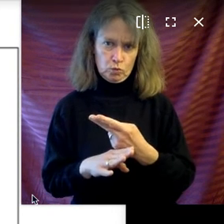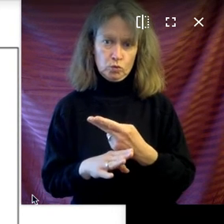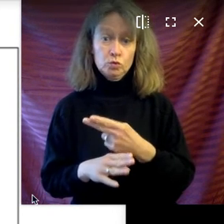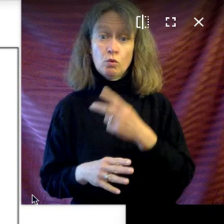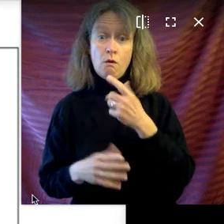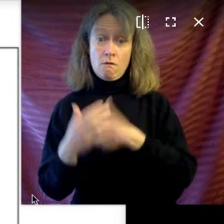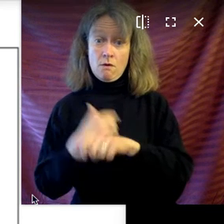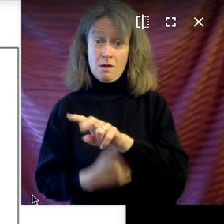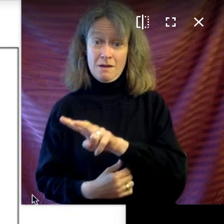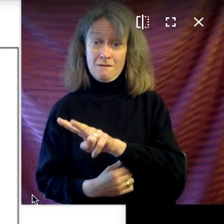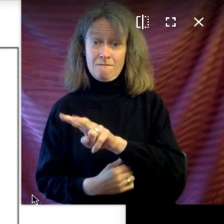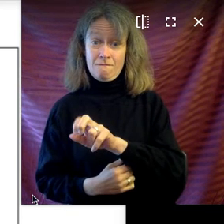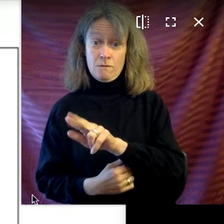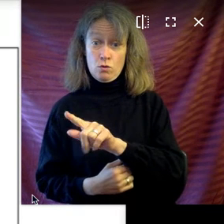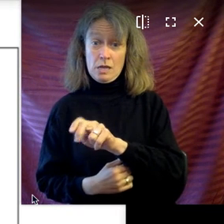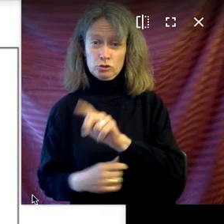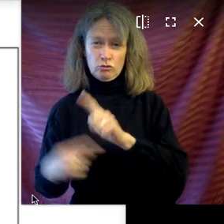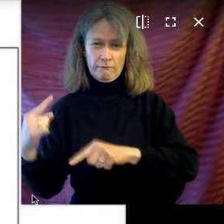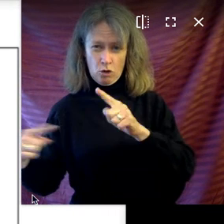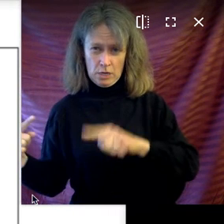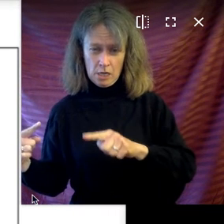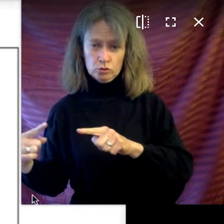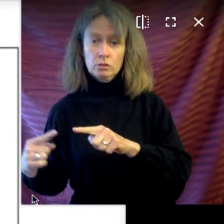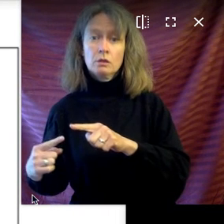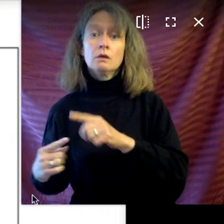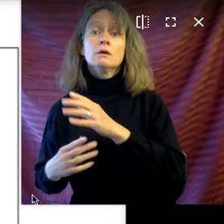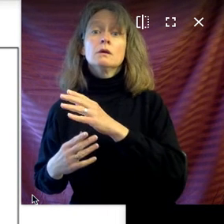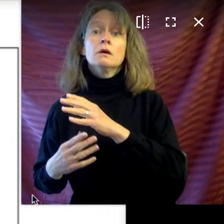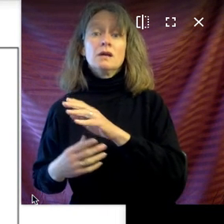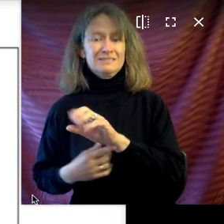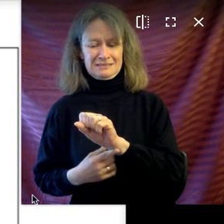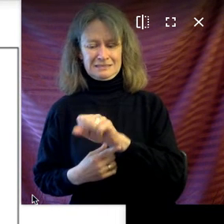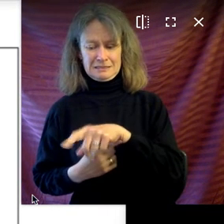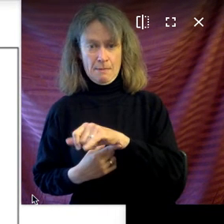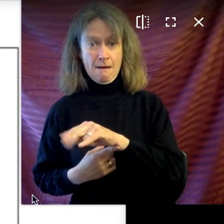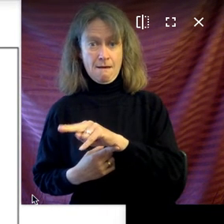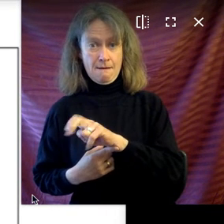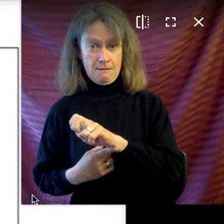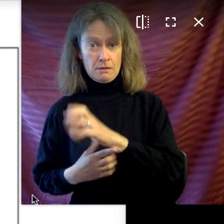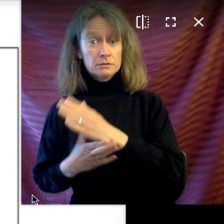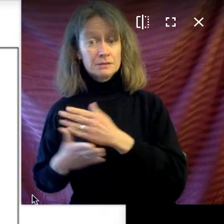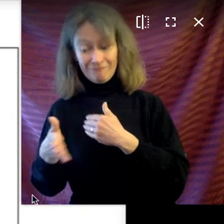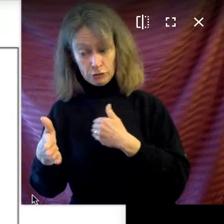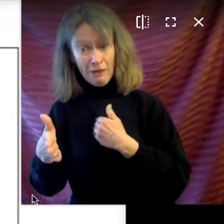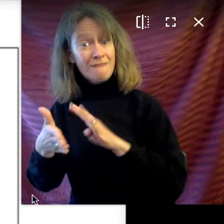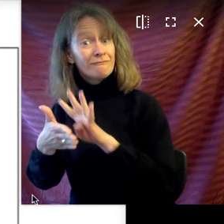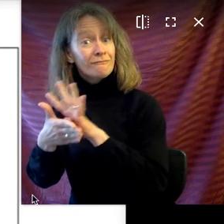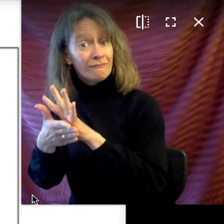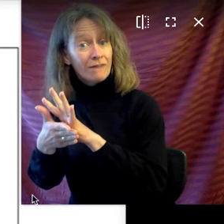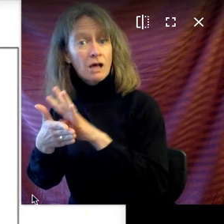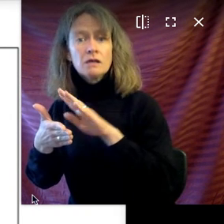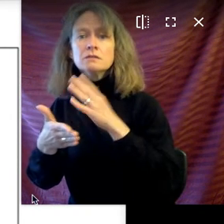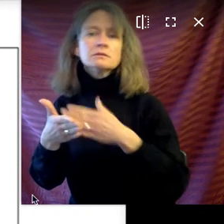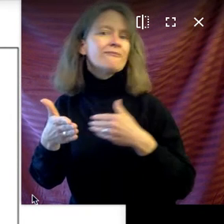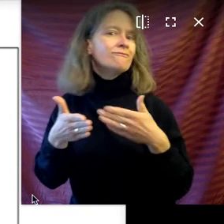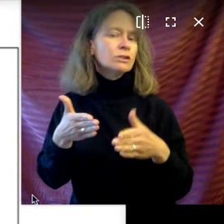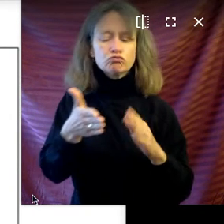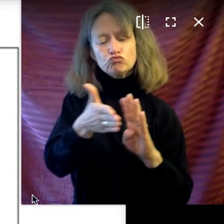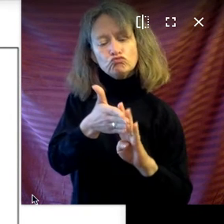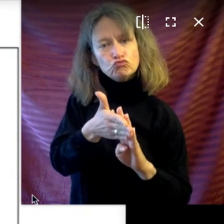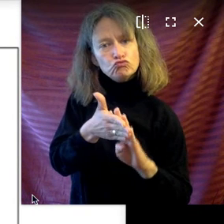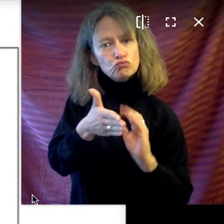I continue with the stickleback. What's the good variation? Well, no spines